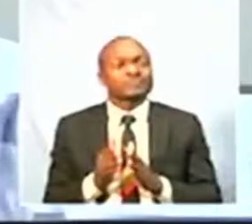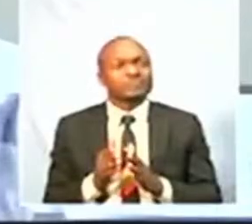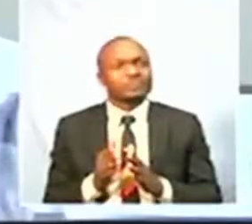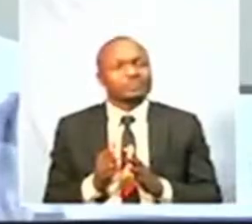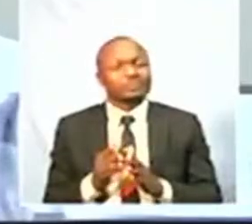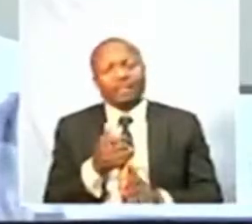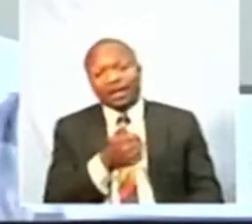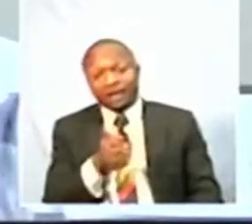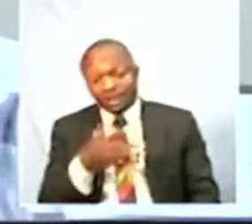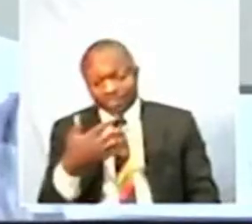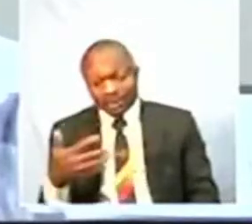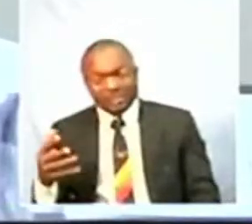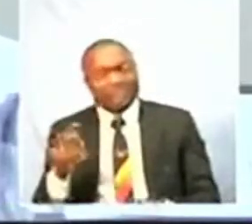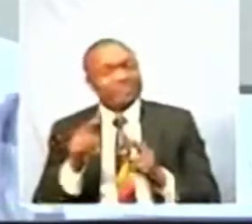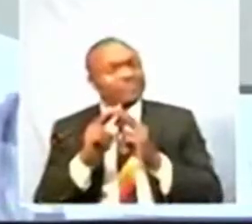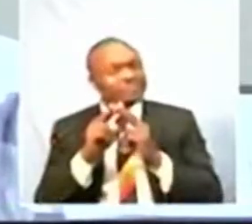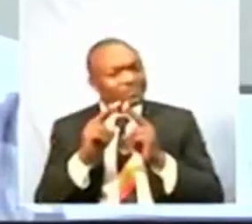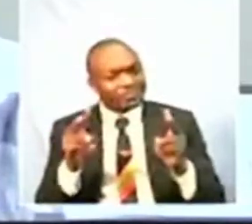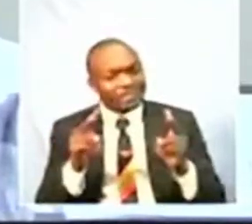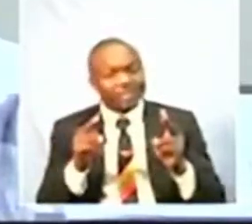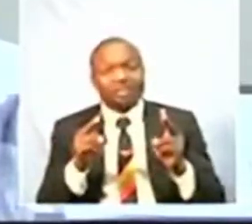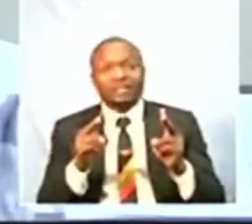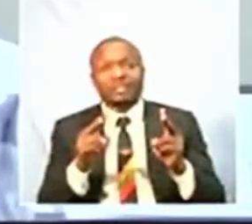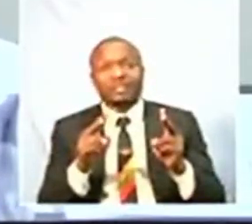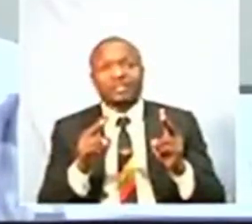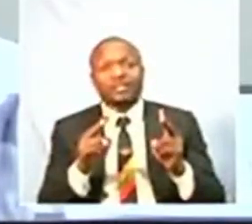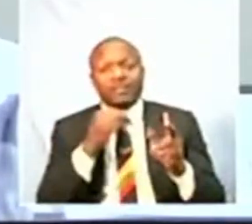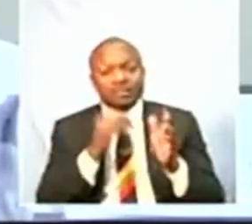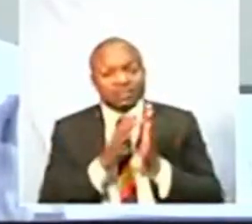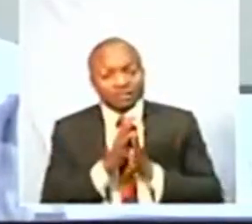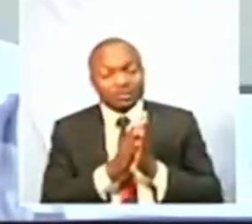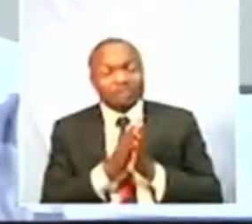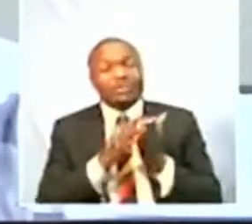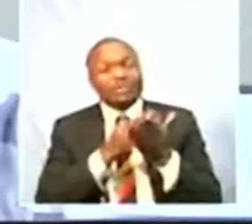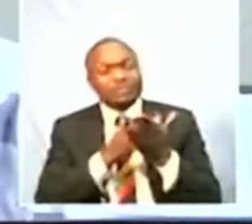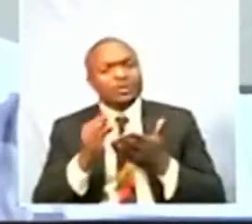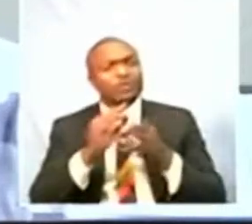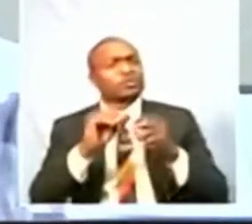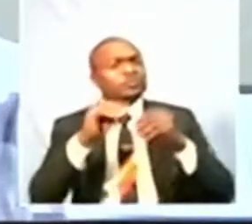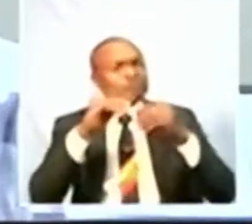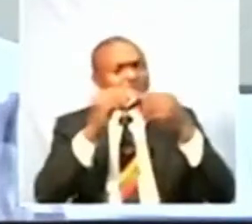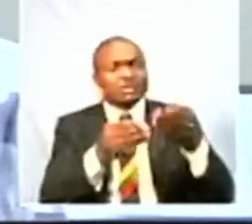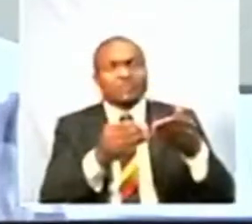The other thing that is very grave also, failure to avail progress reports.